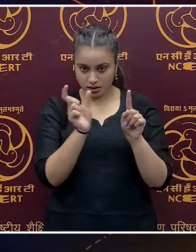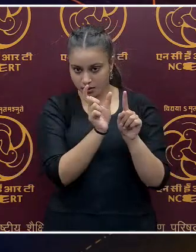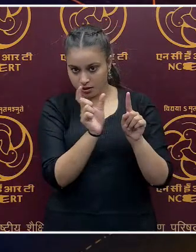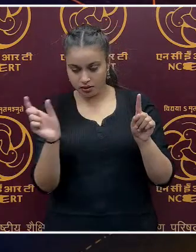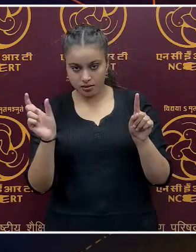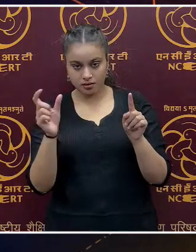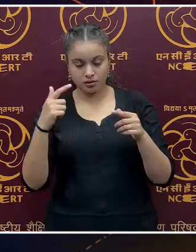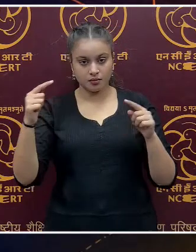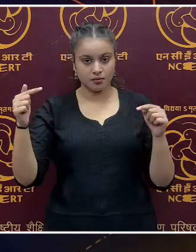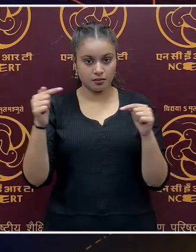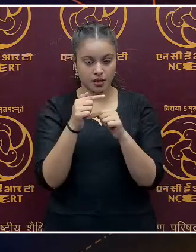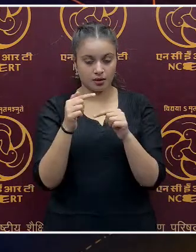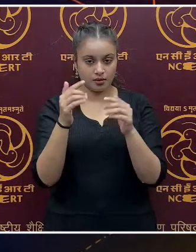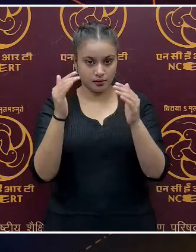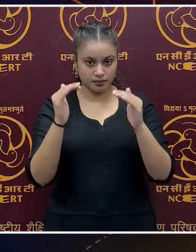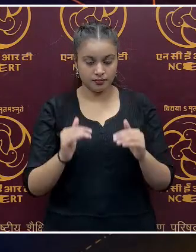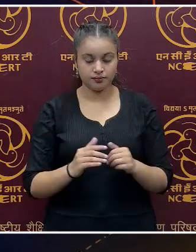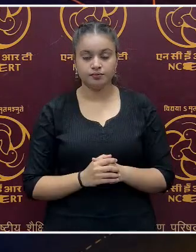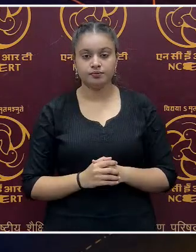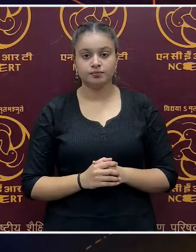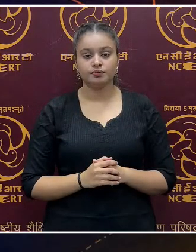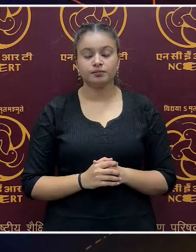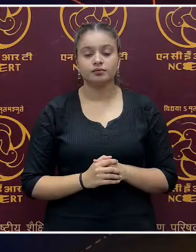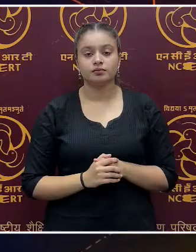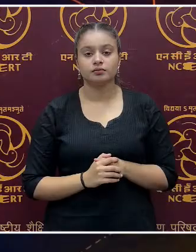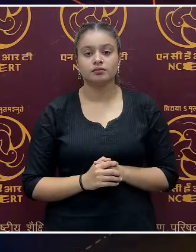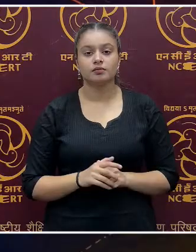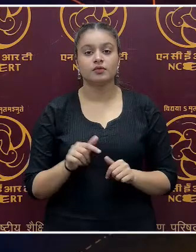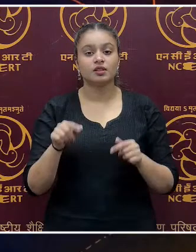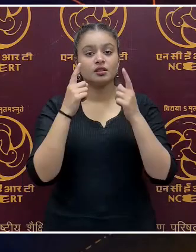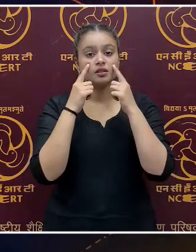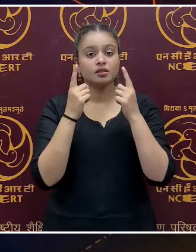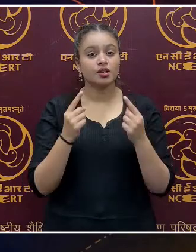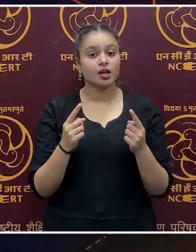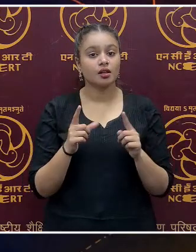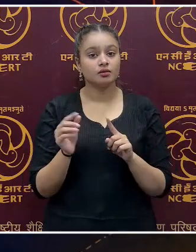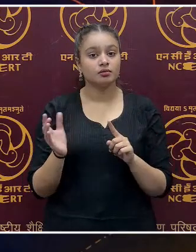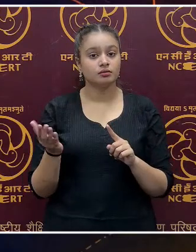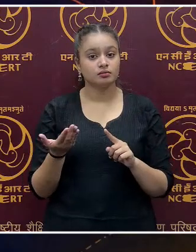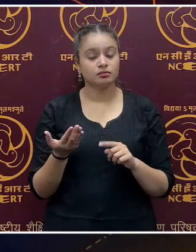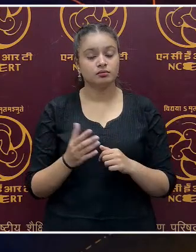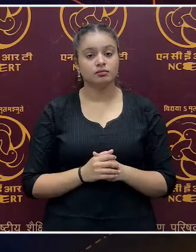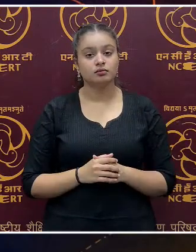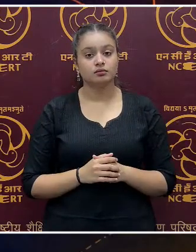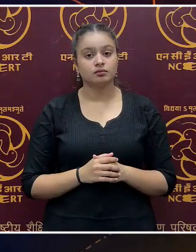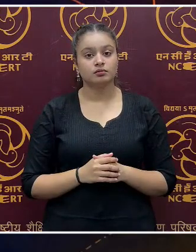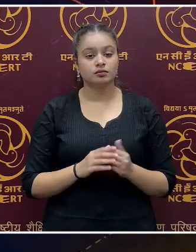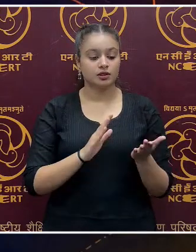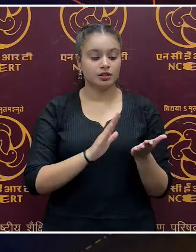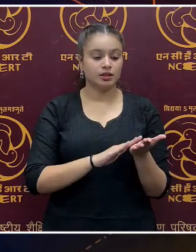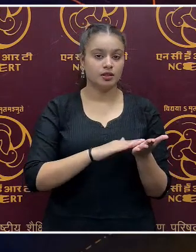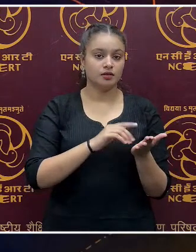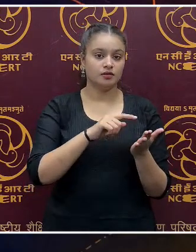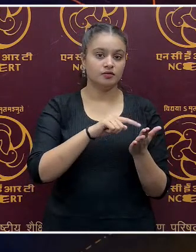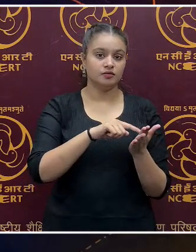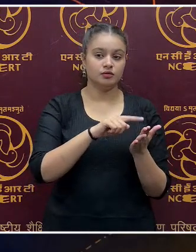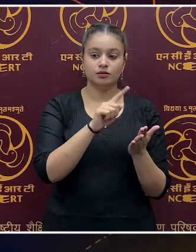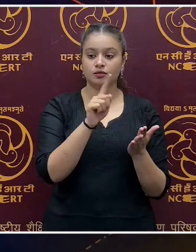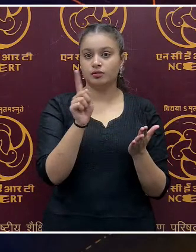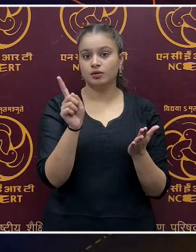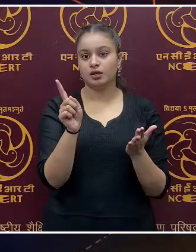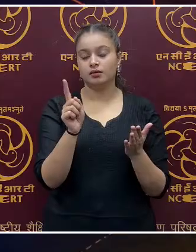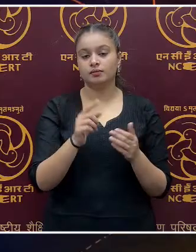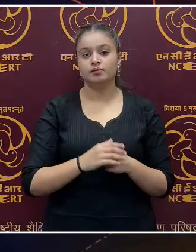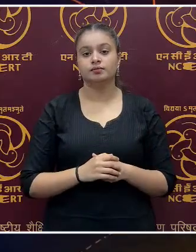the arm OA. Now, we have to check from left to right 0 to up to